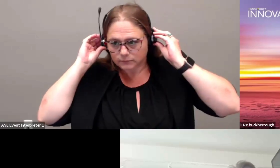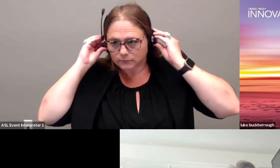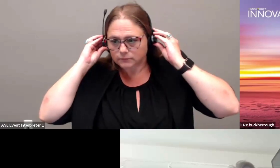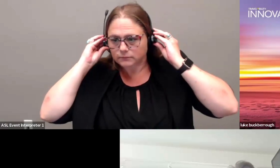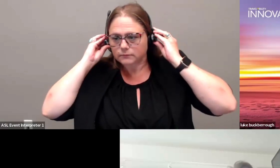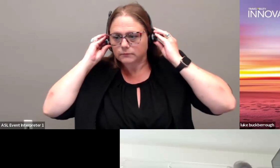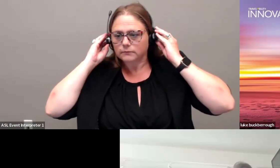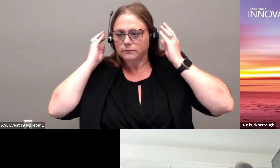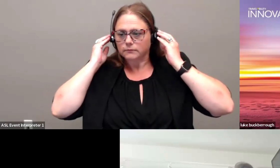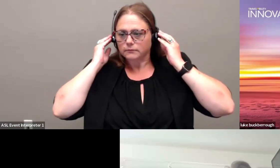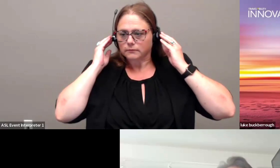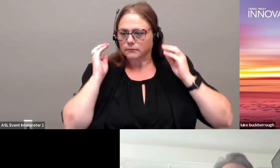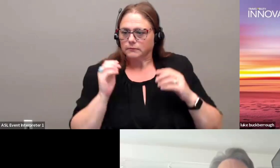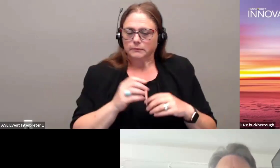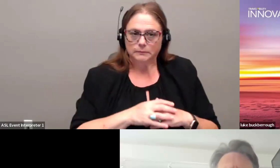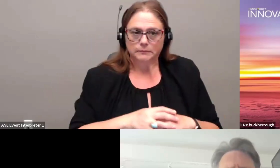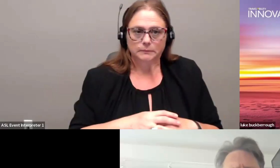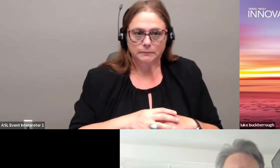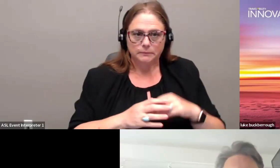Okay.